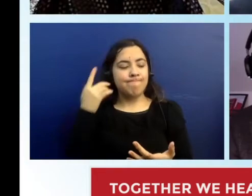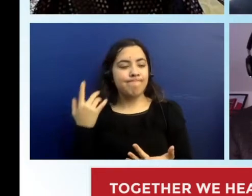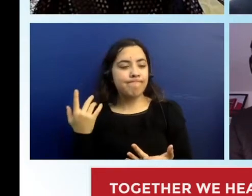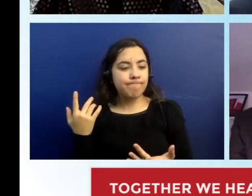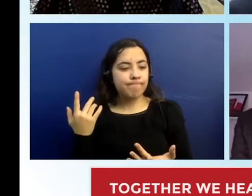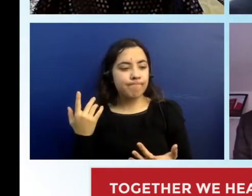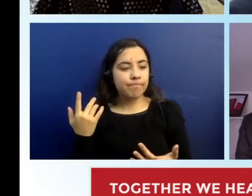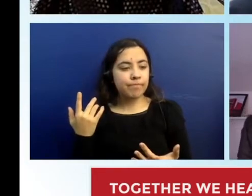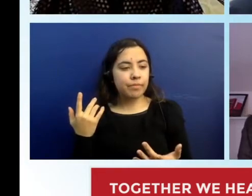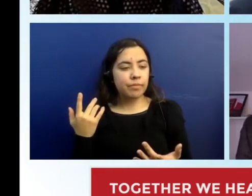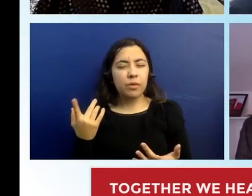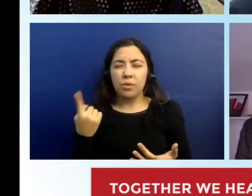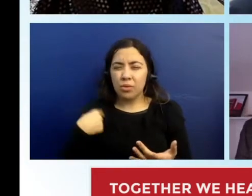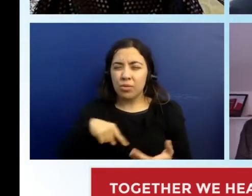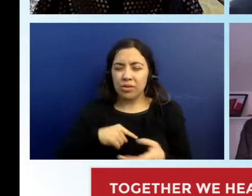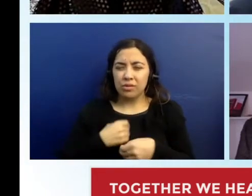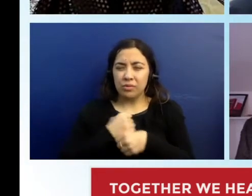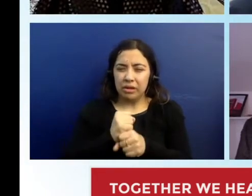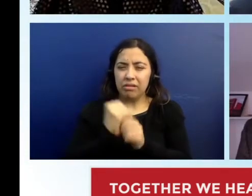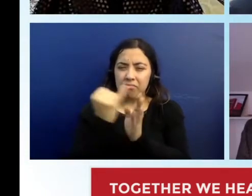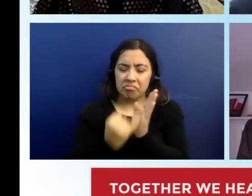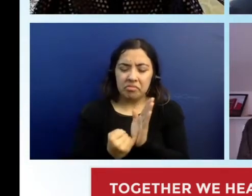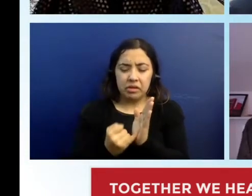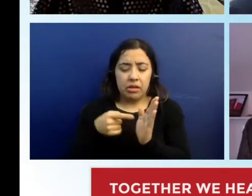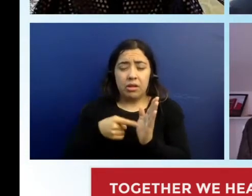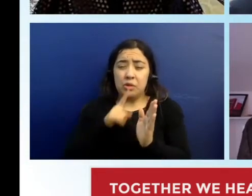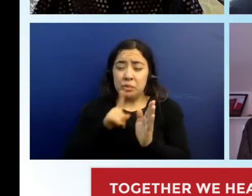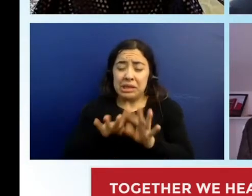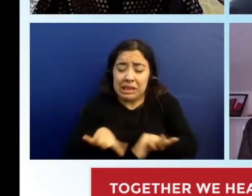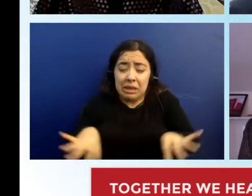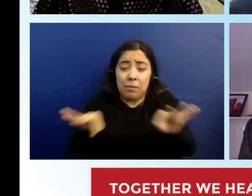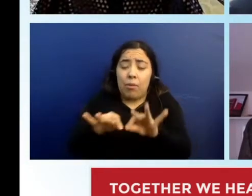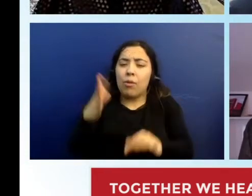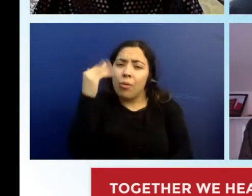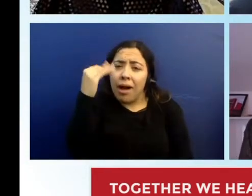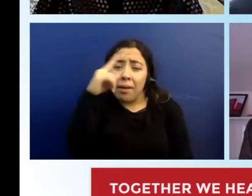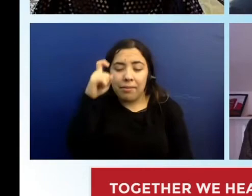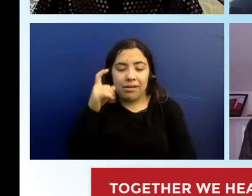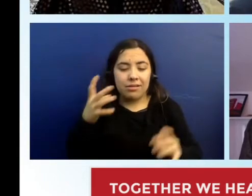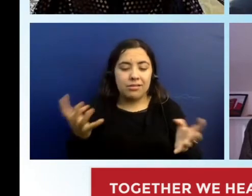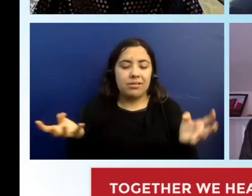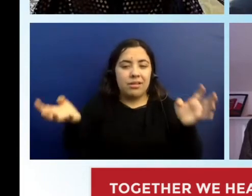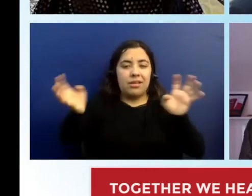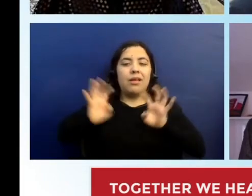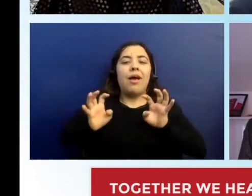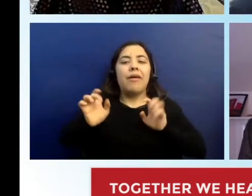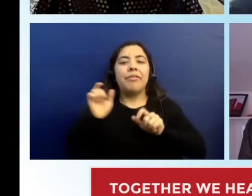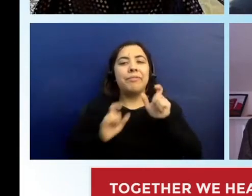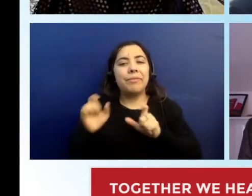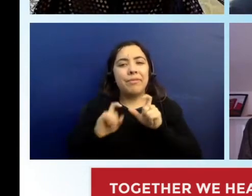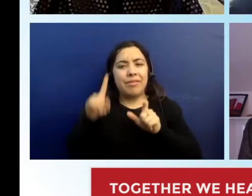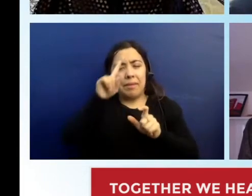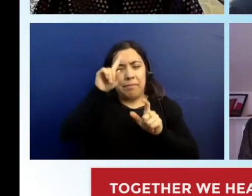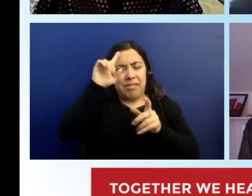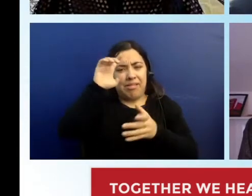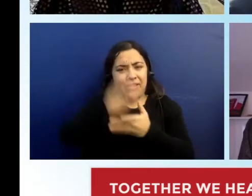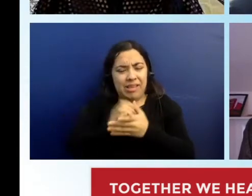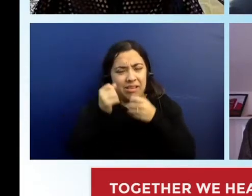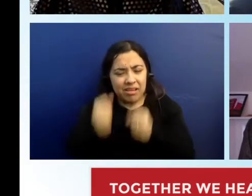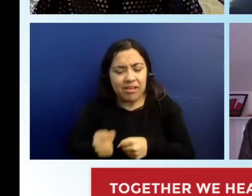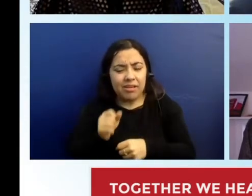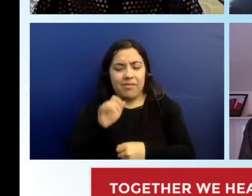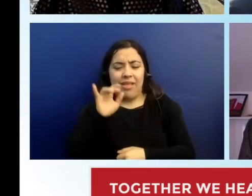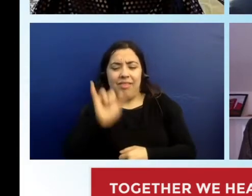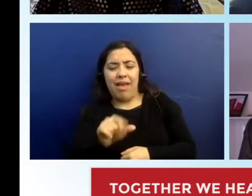these things we create have so much importance is because of the people that believe in the concept or the history,